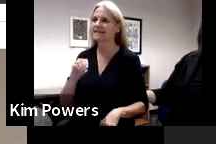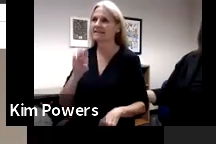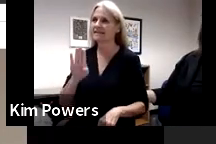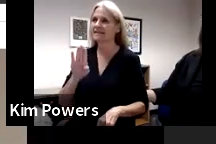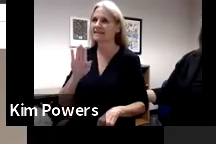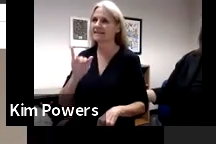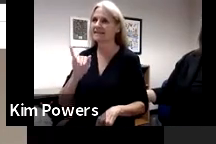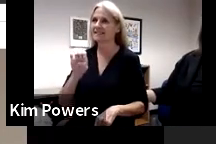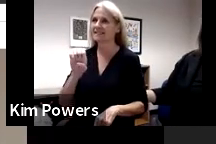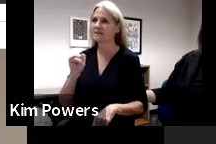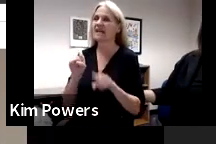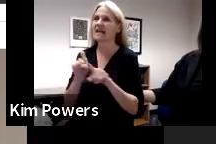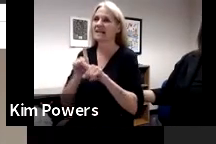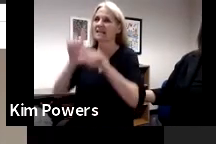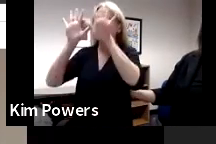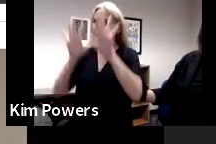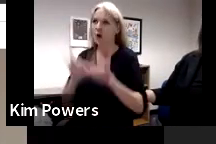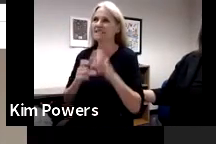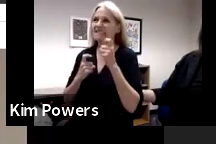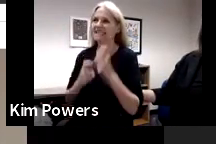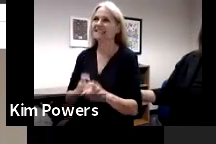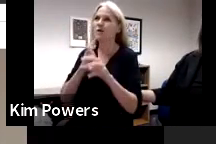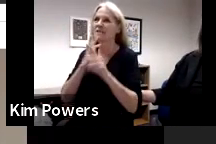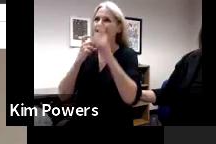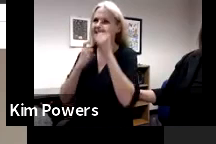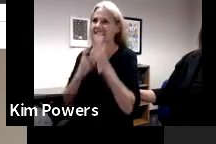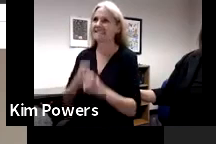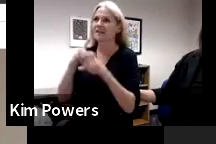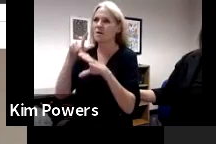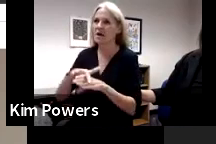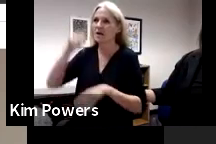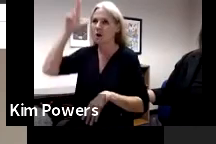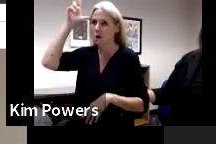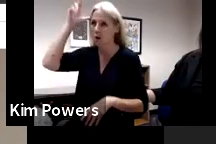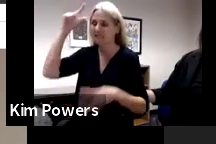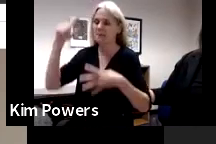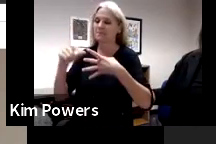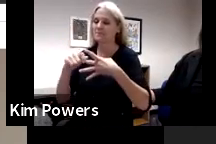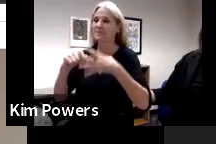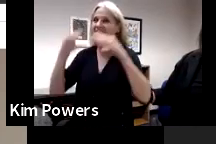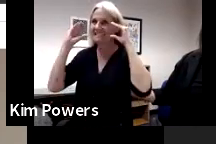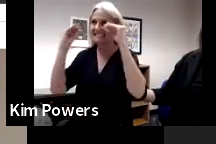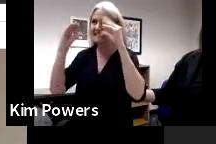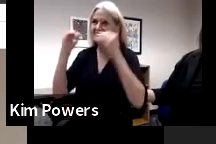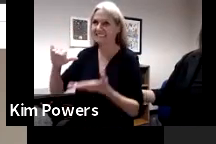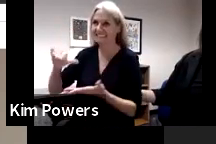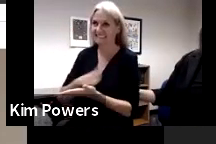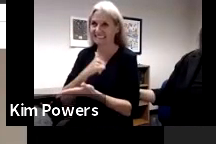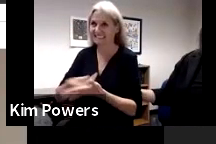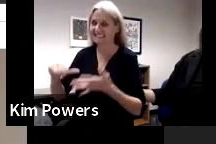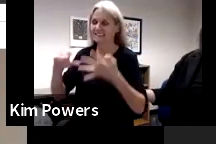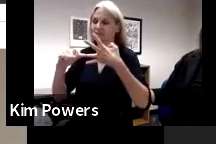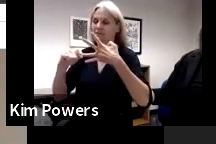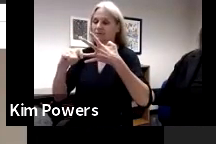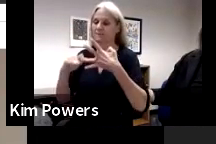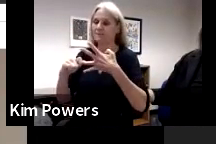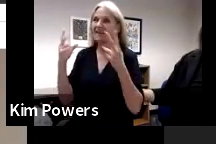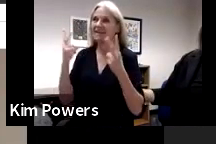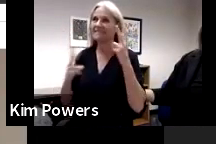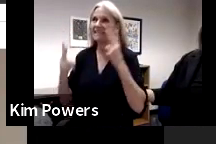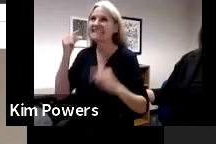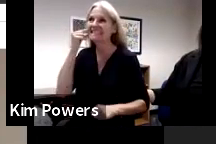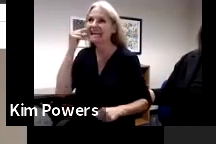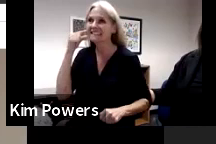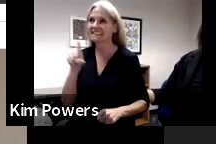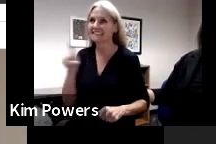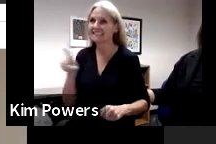with disabilities and covered many different hobbies like snow skiing, water skiing, horseback riding, aerobics